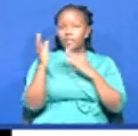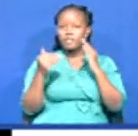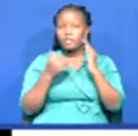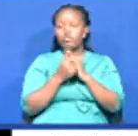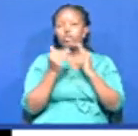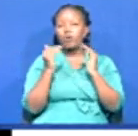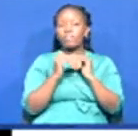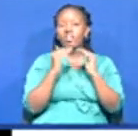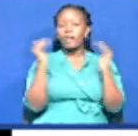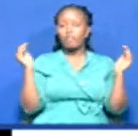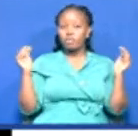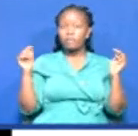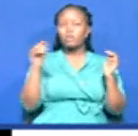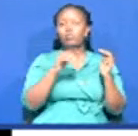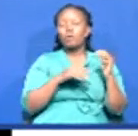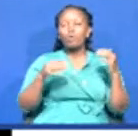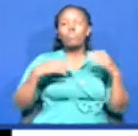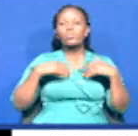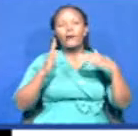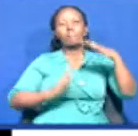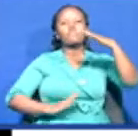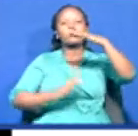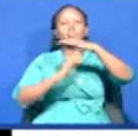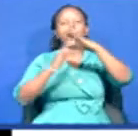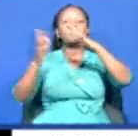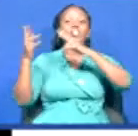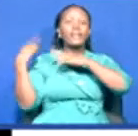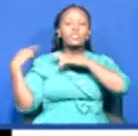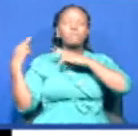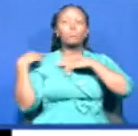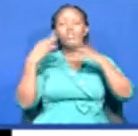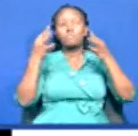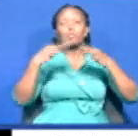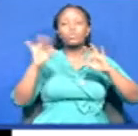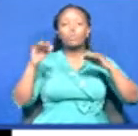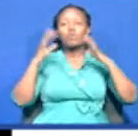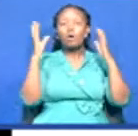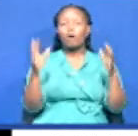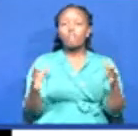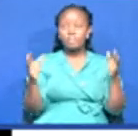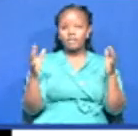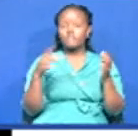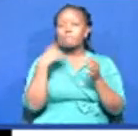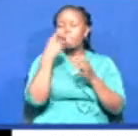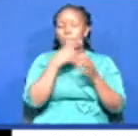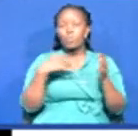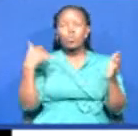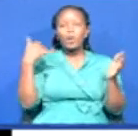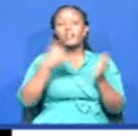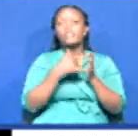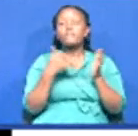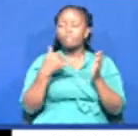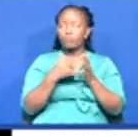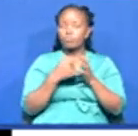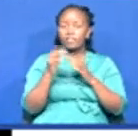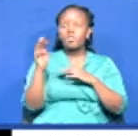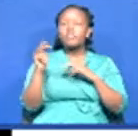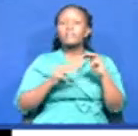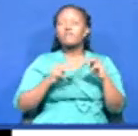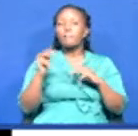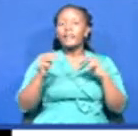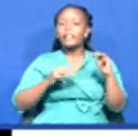we have senior responsible officers that are involved in the management of